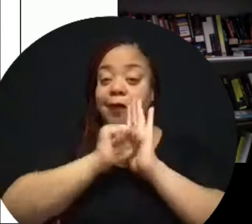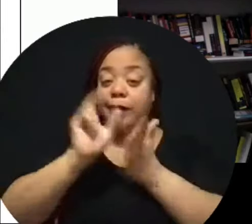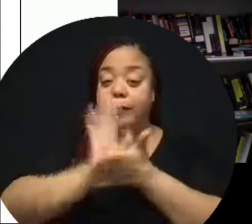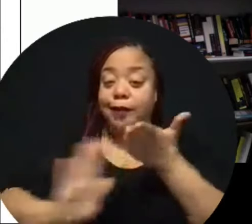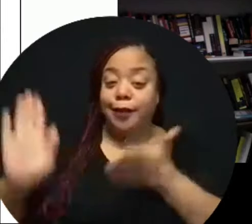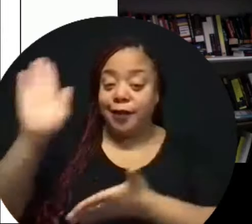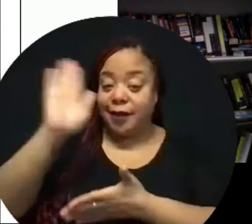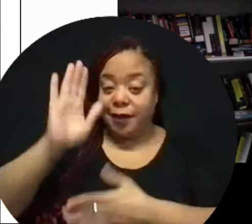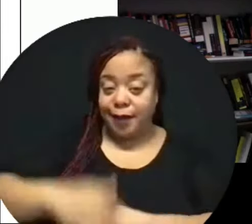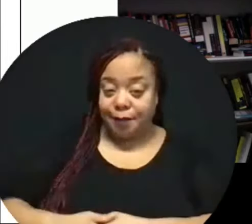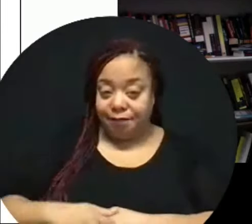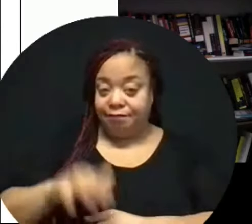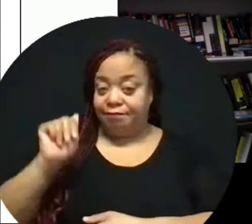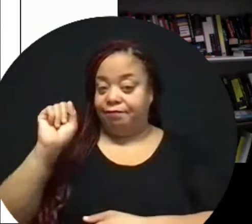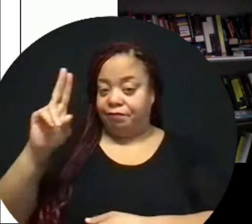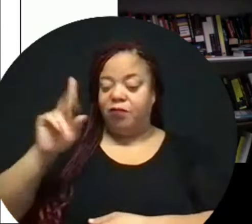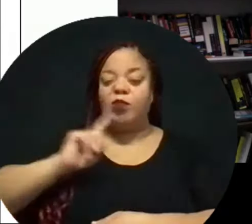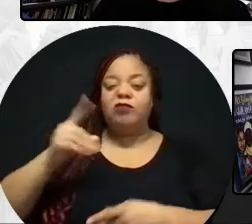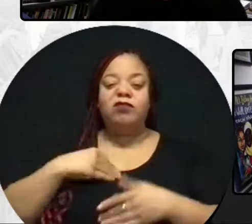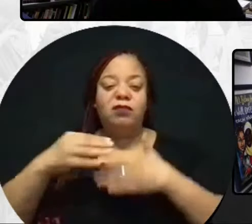And I'll pass it over.